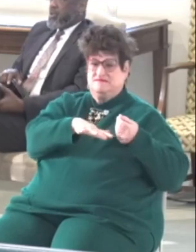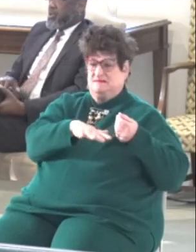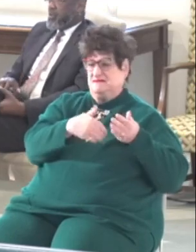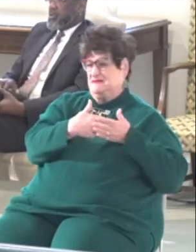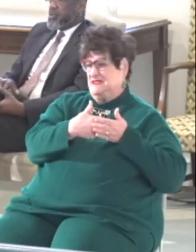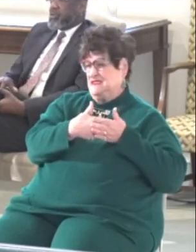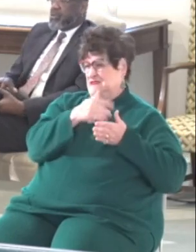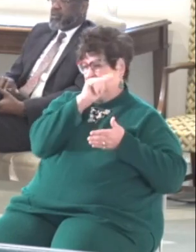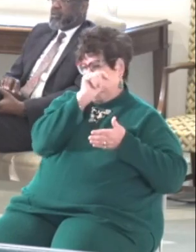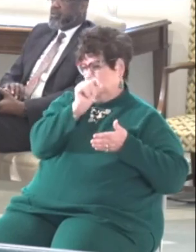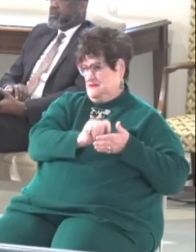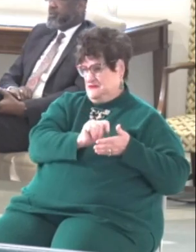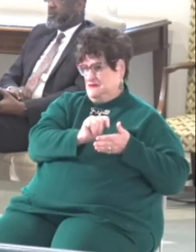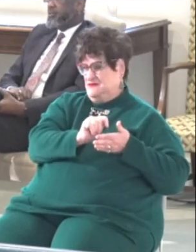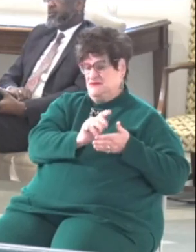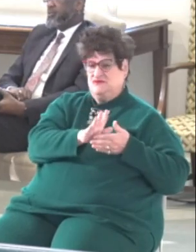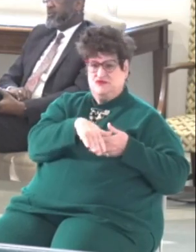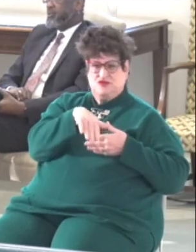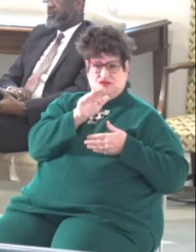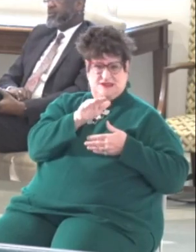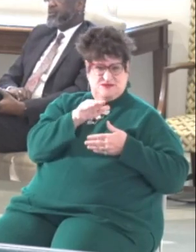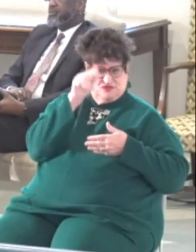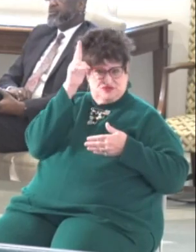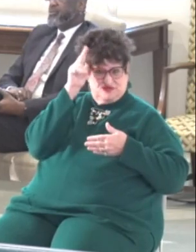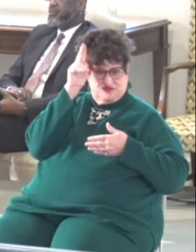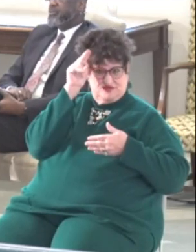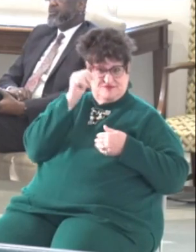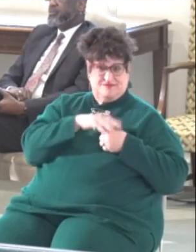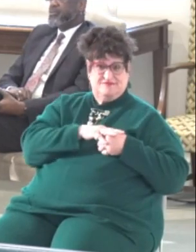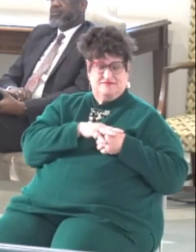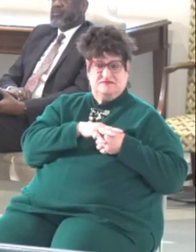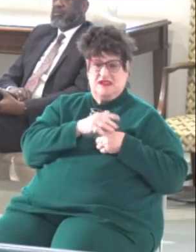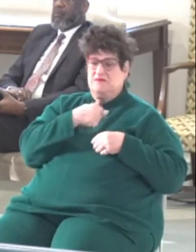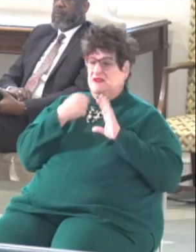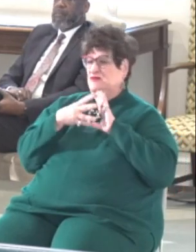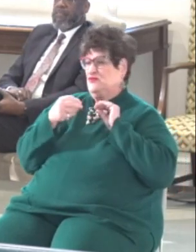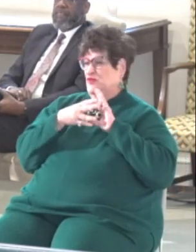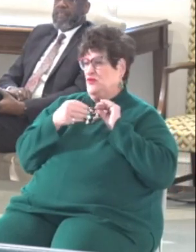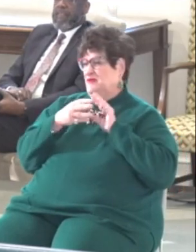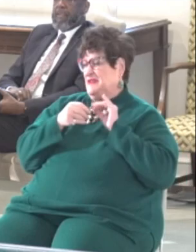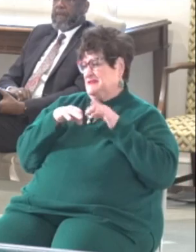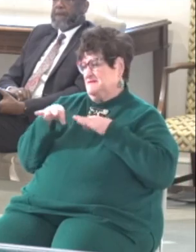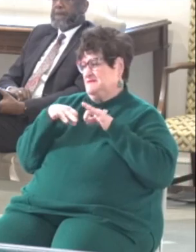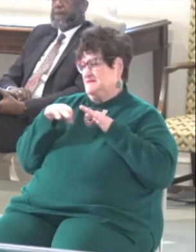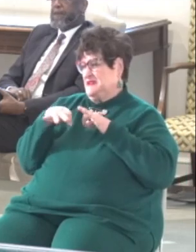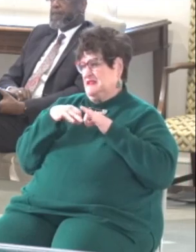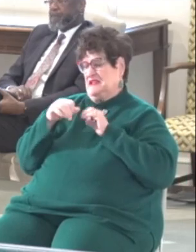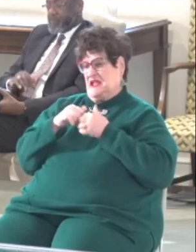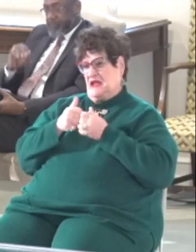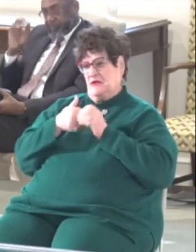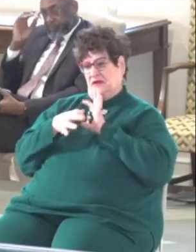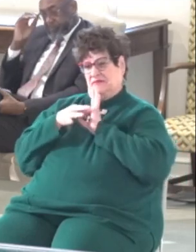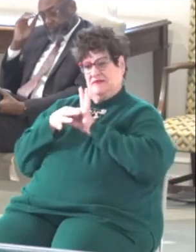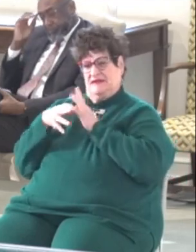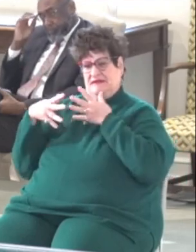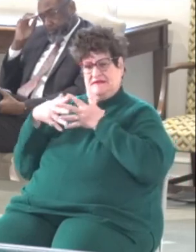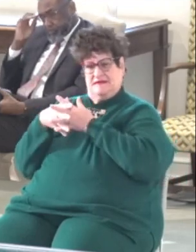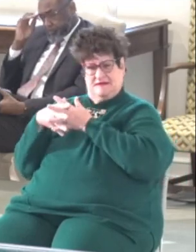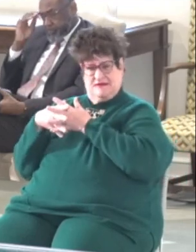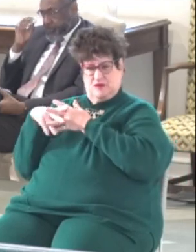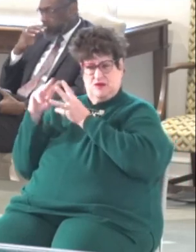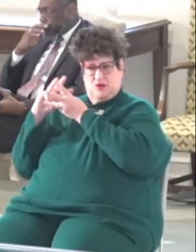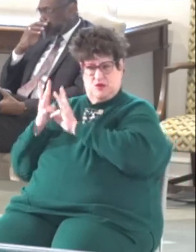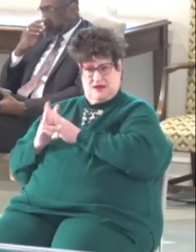is a story about my relationship to winter. This land was a beautiful place,